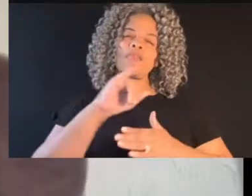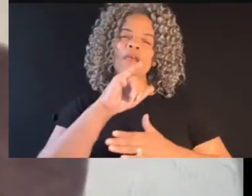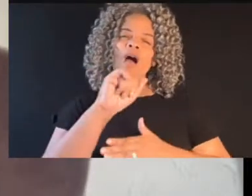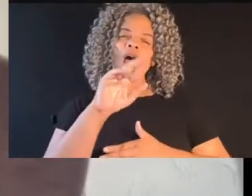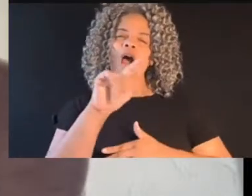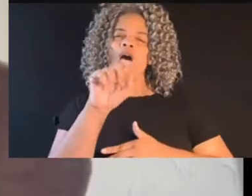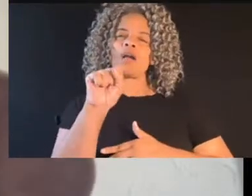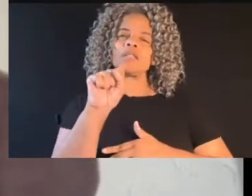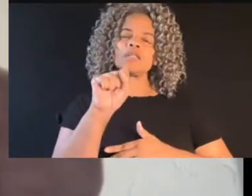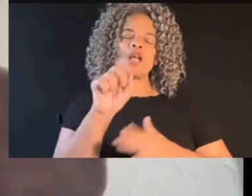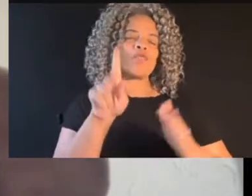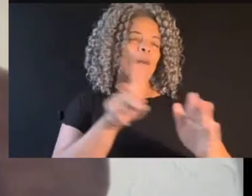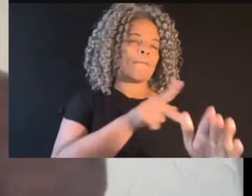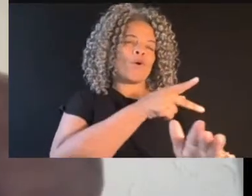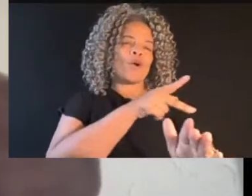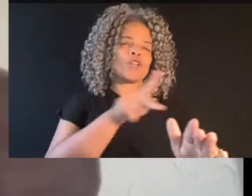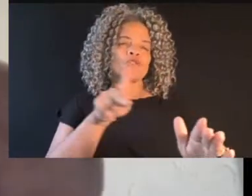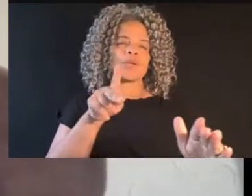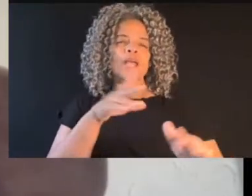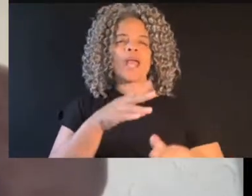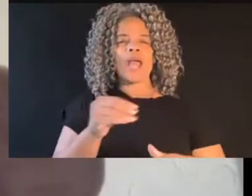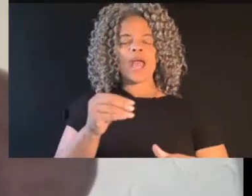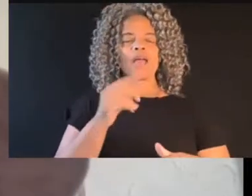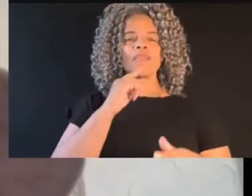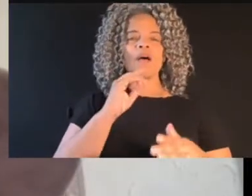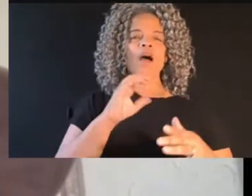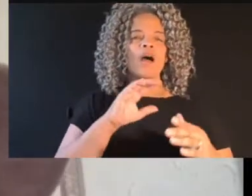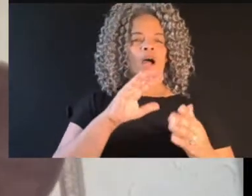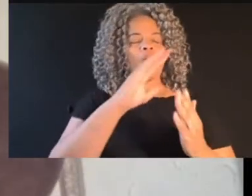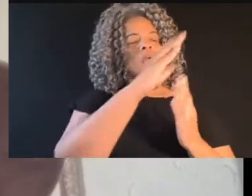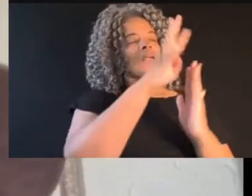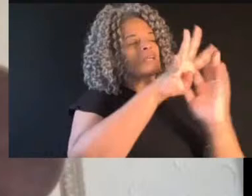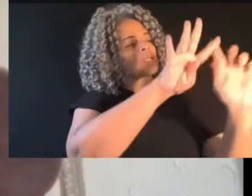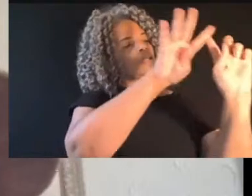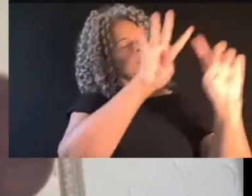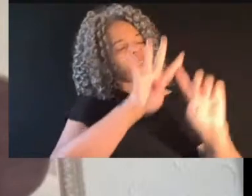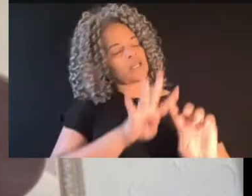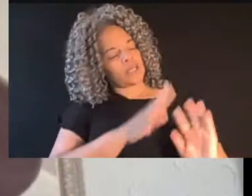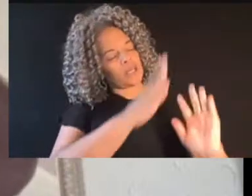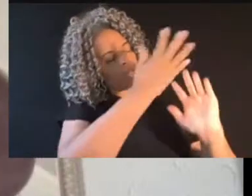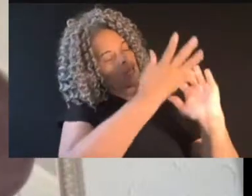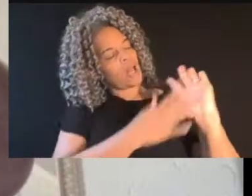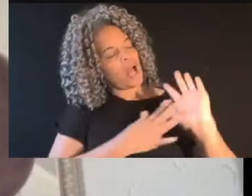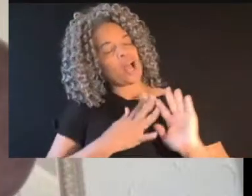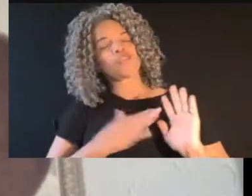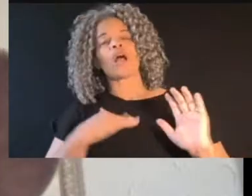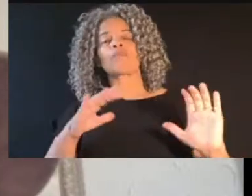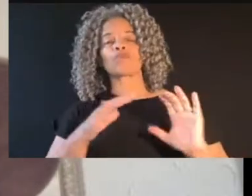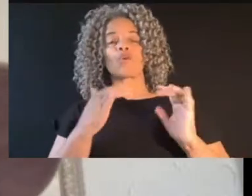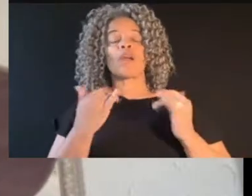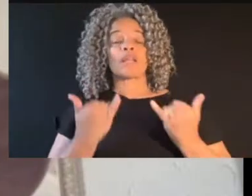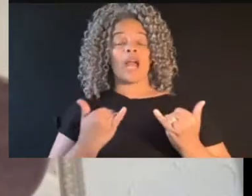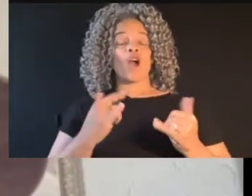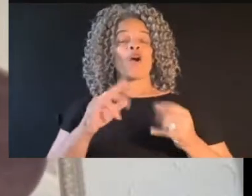the poetry, and the collage I'm doing right now is part of my COVID